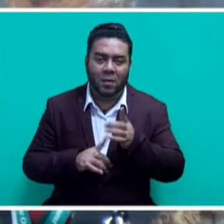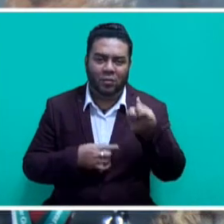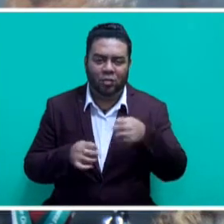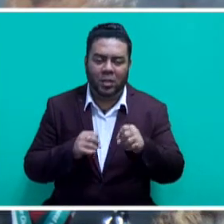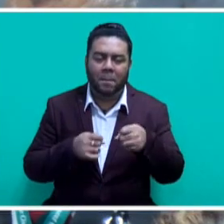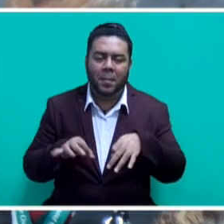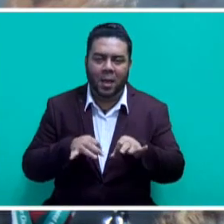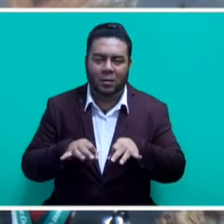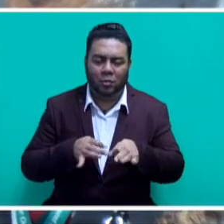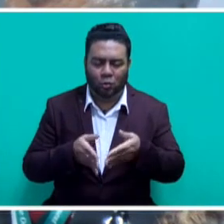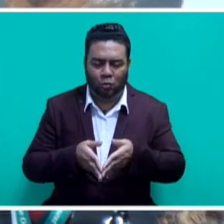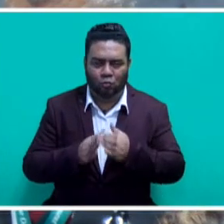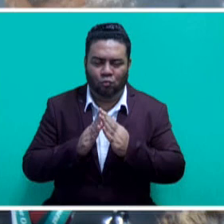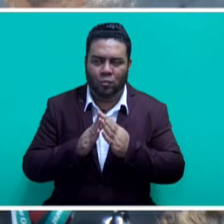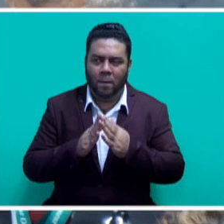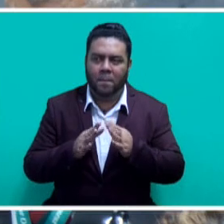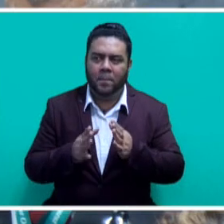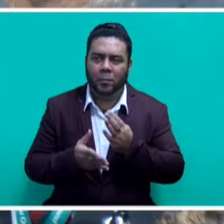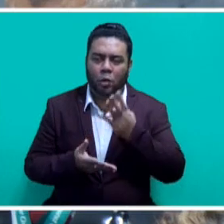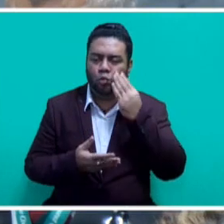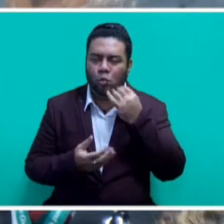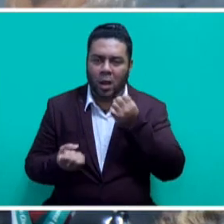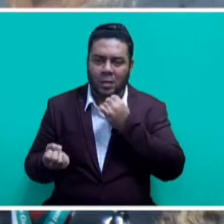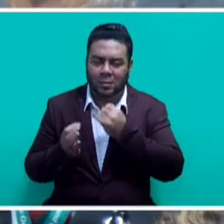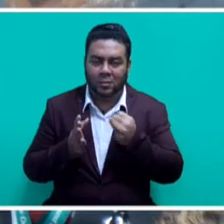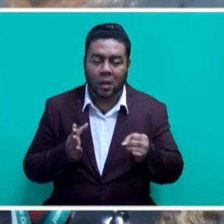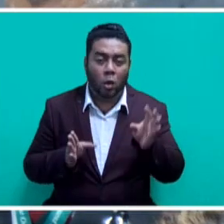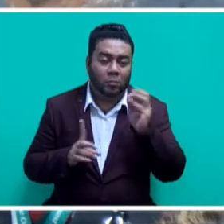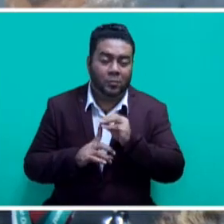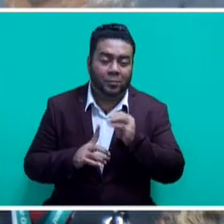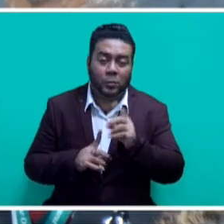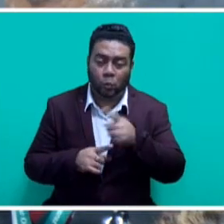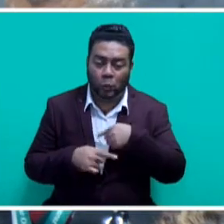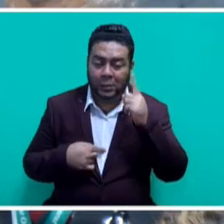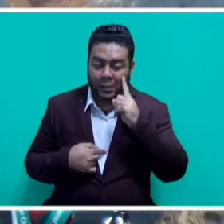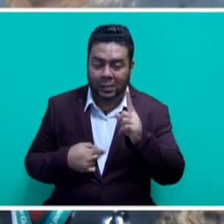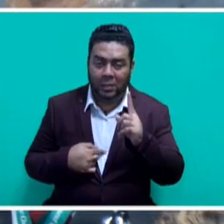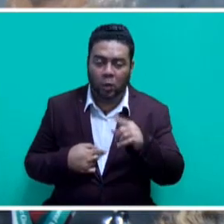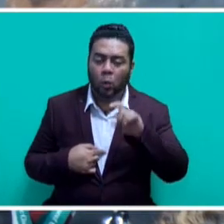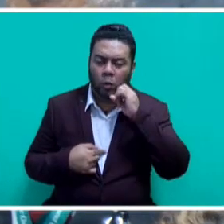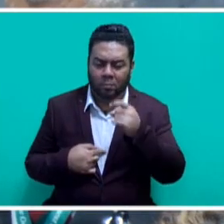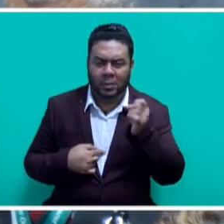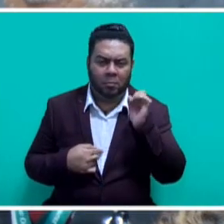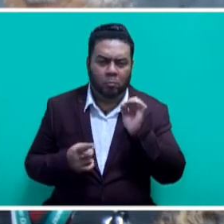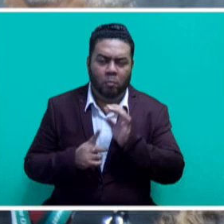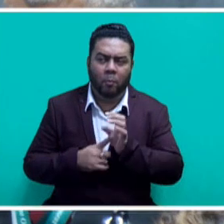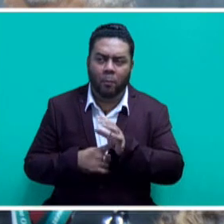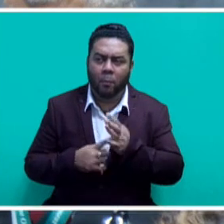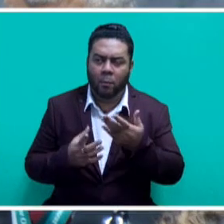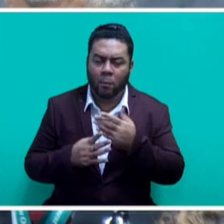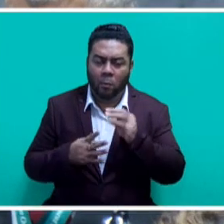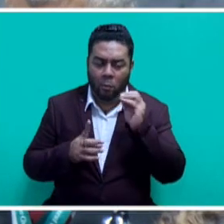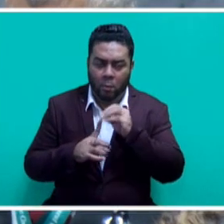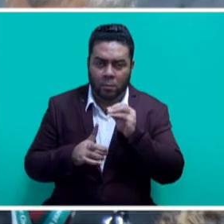to revitalize the industry. The objective, as we see it, will be to significantly, the